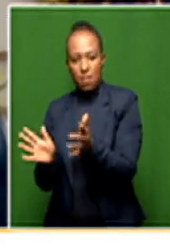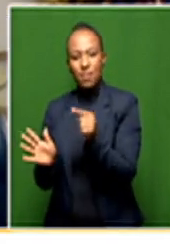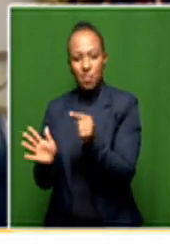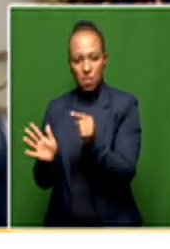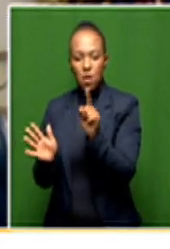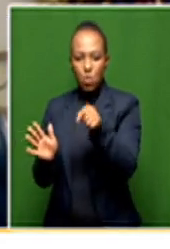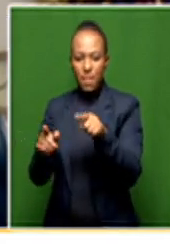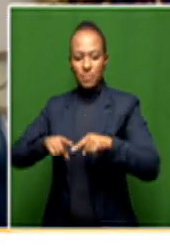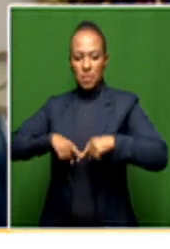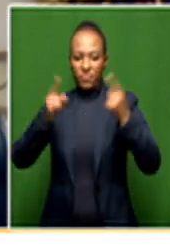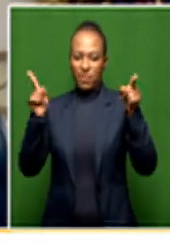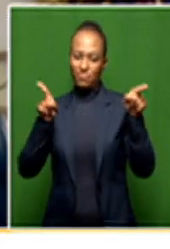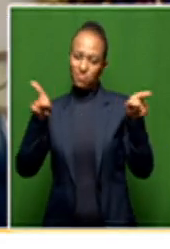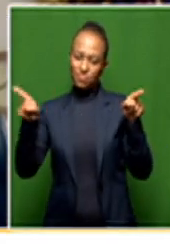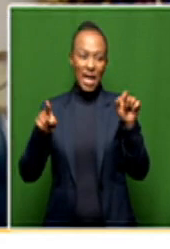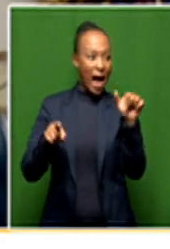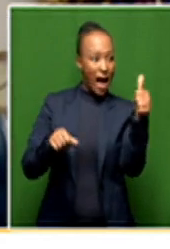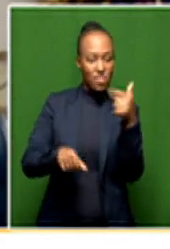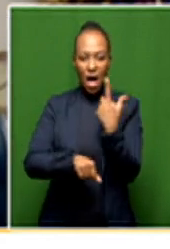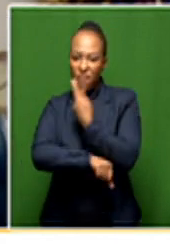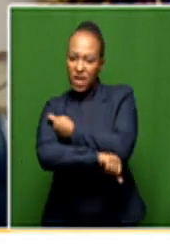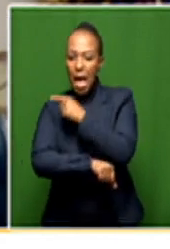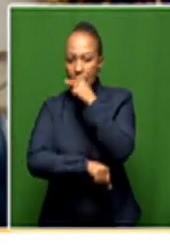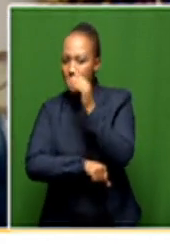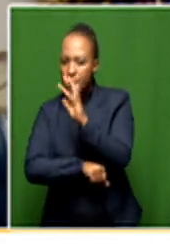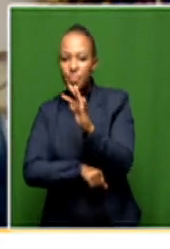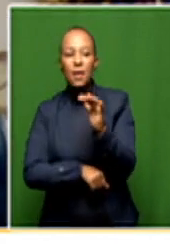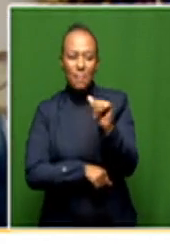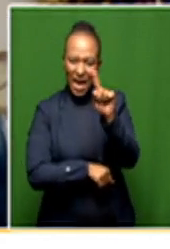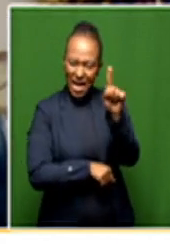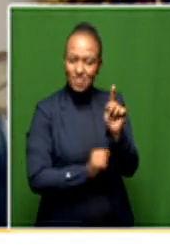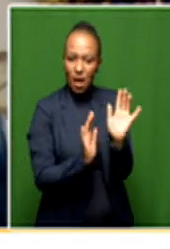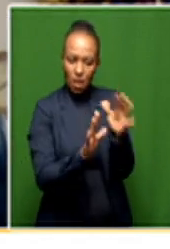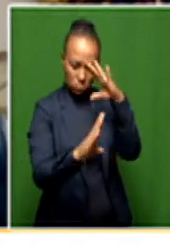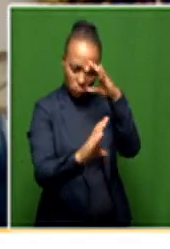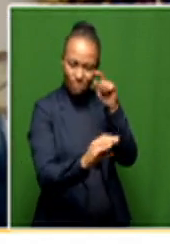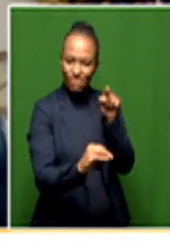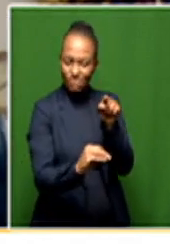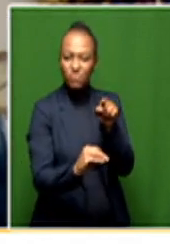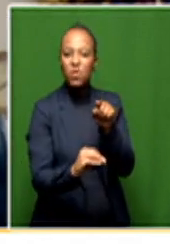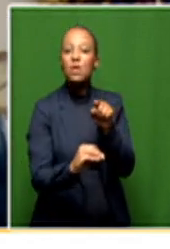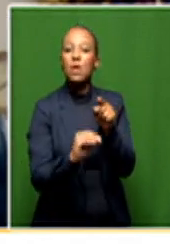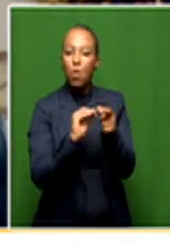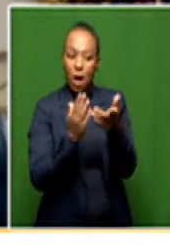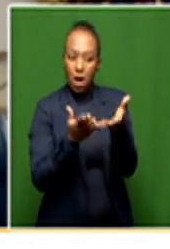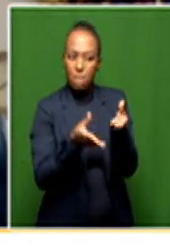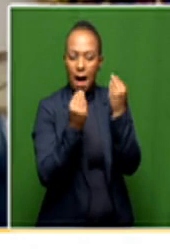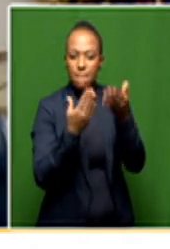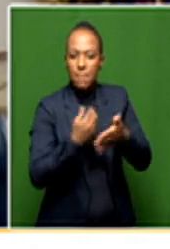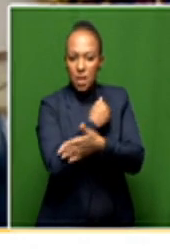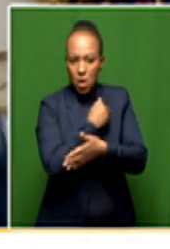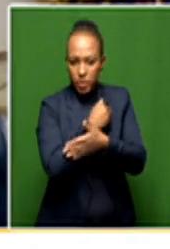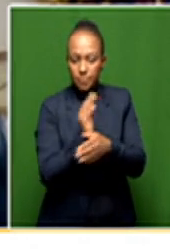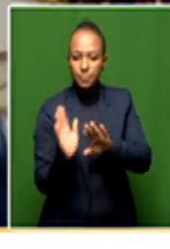to be very clear on that one. We are not talking about any other brand of vaccine. It is AstraZeneca, Yes. what is in the country and what is going to happen. I want to talk about this online